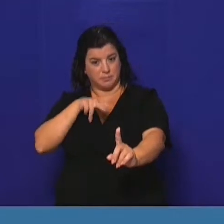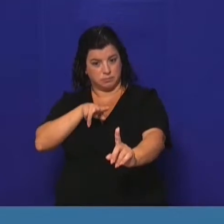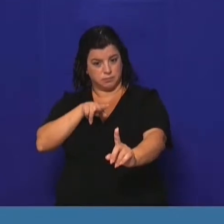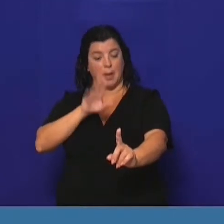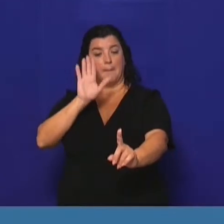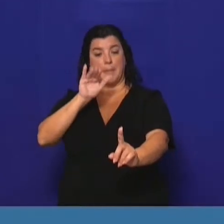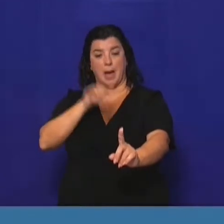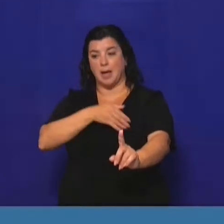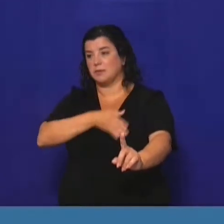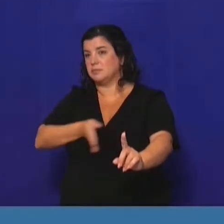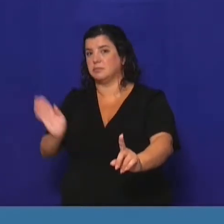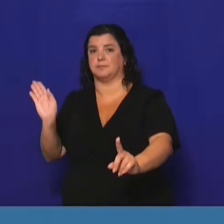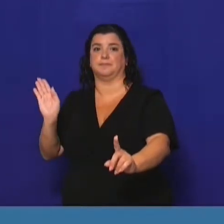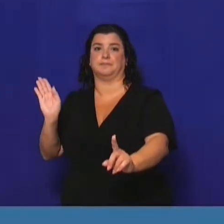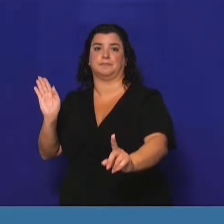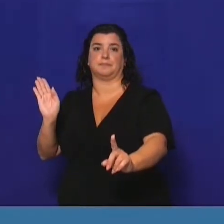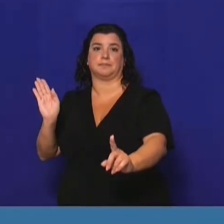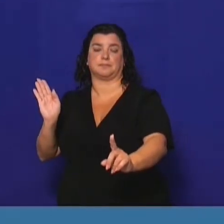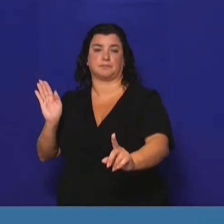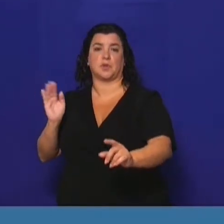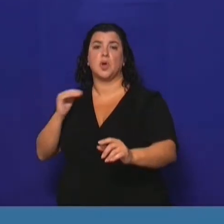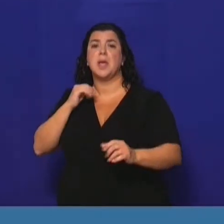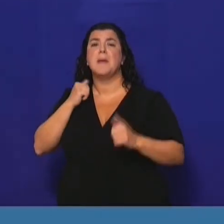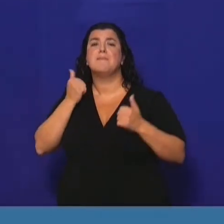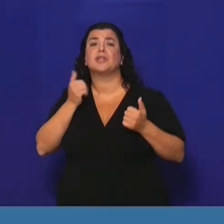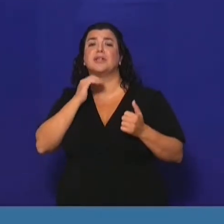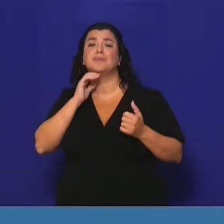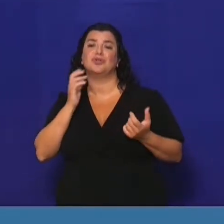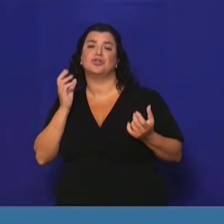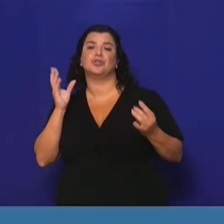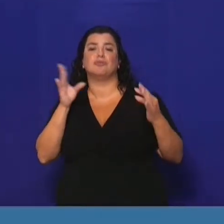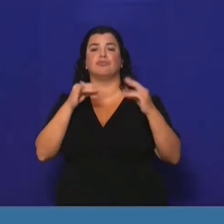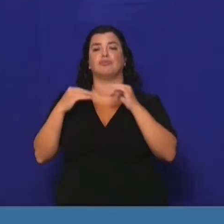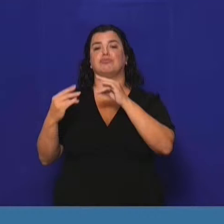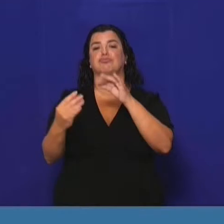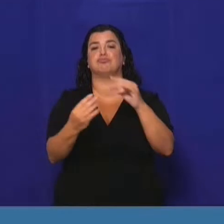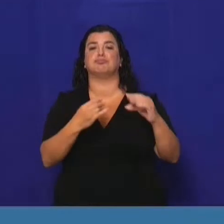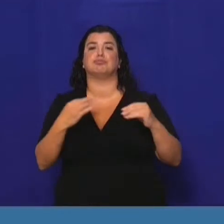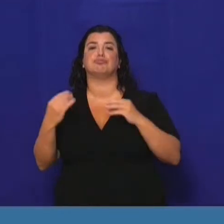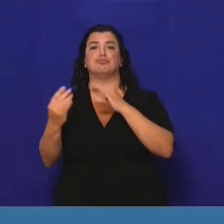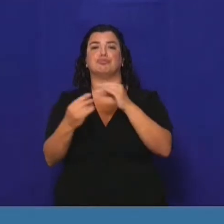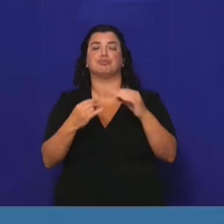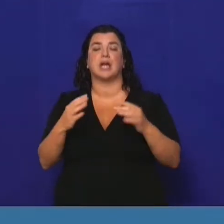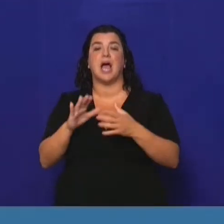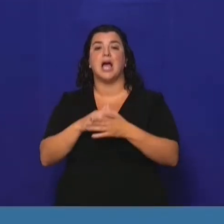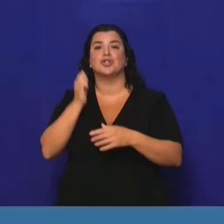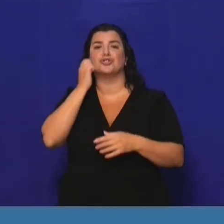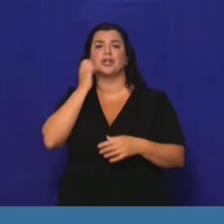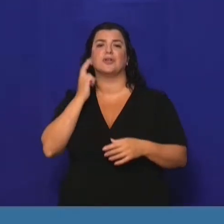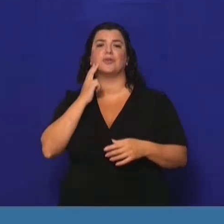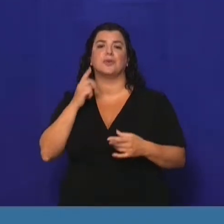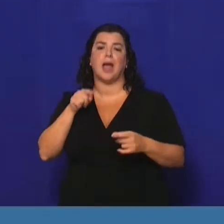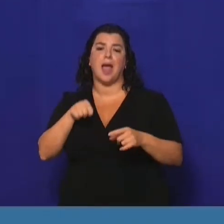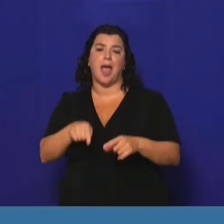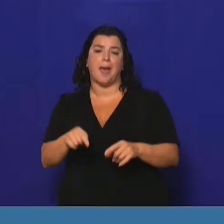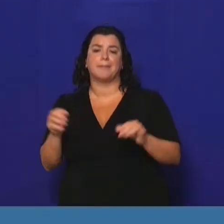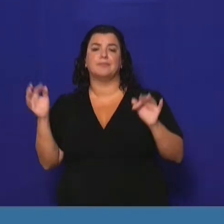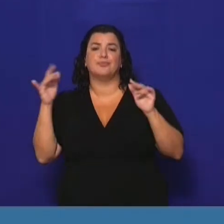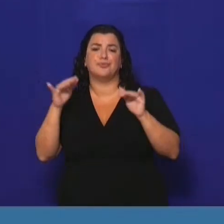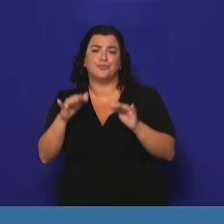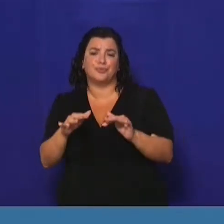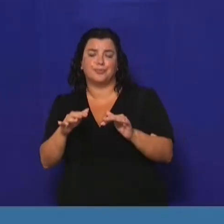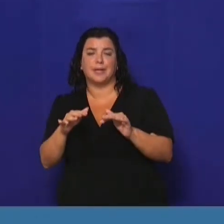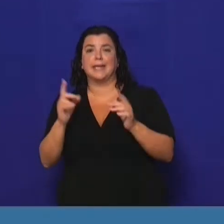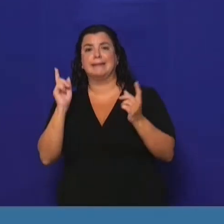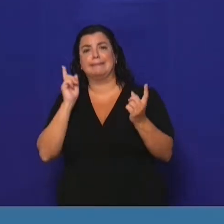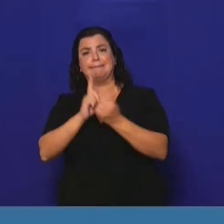sejrin. L-importanti li ma jinġemawx, għaliex ma jistax ikollna sitwazzjoni fejn il-ġenituri ikunu qegħdin jiltaqgħu barra